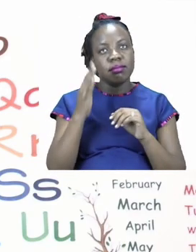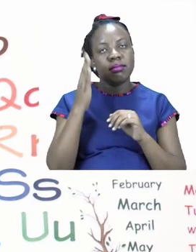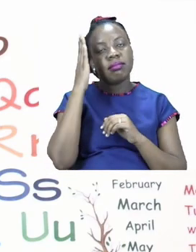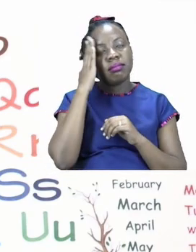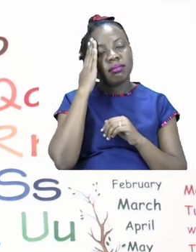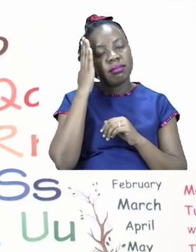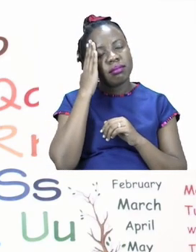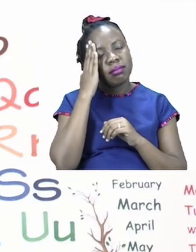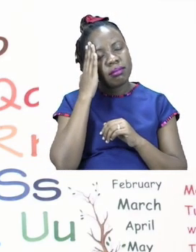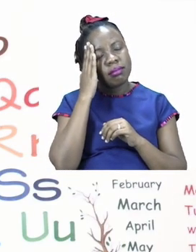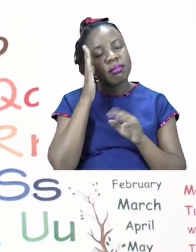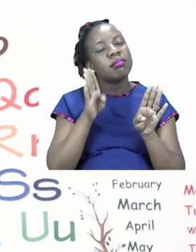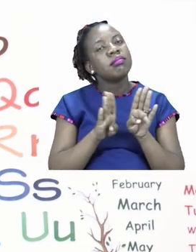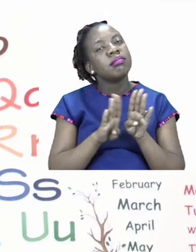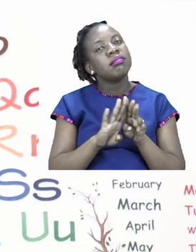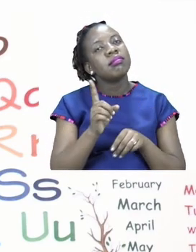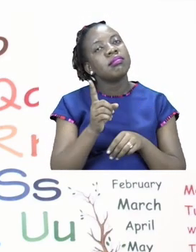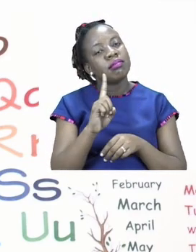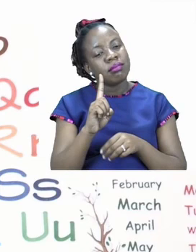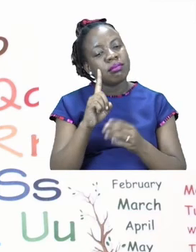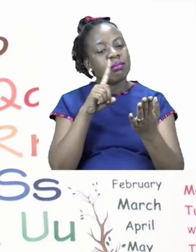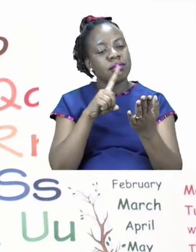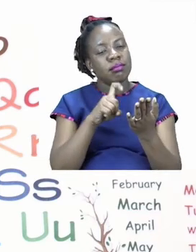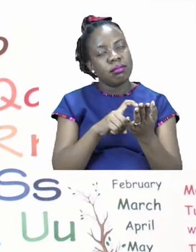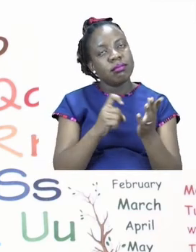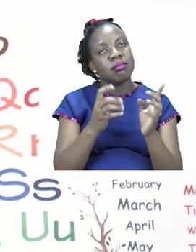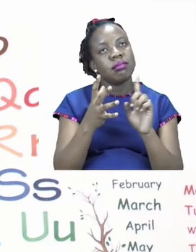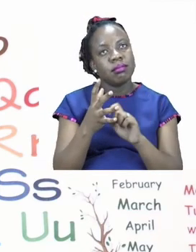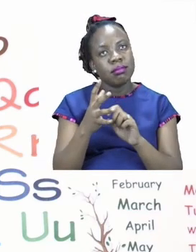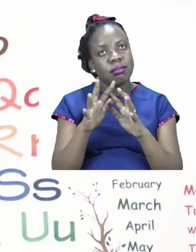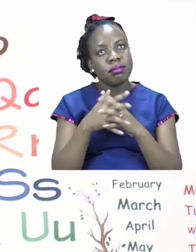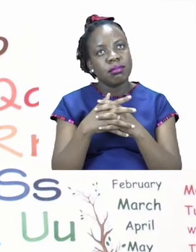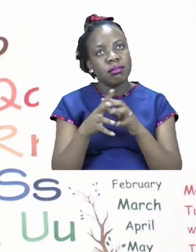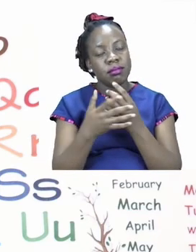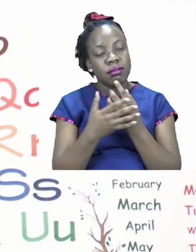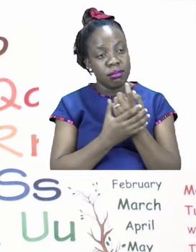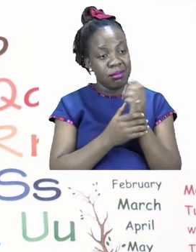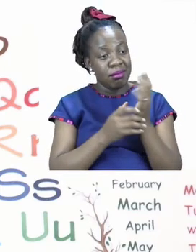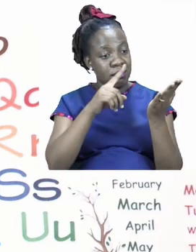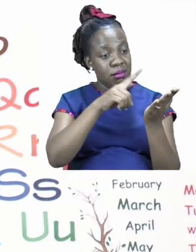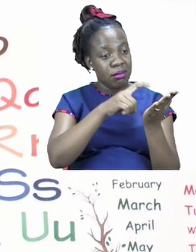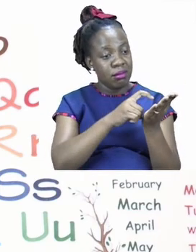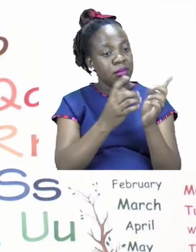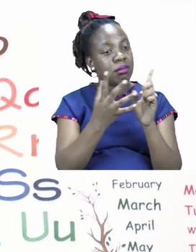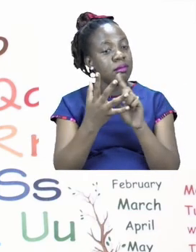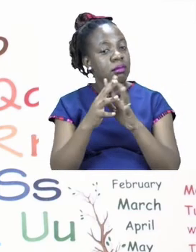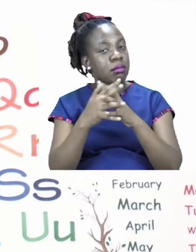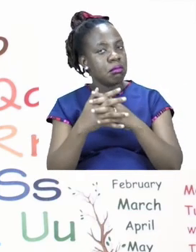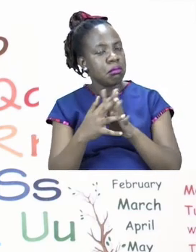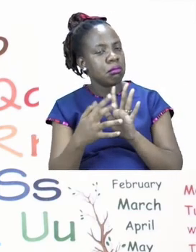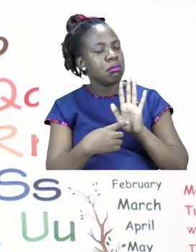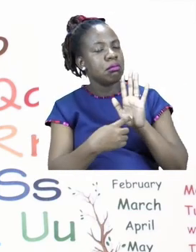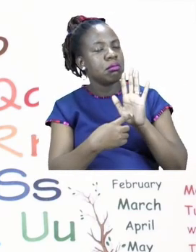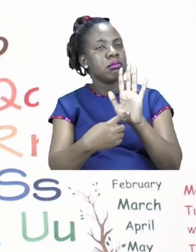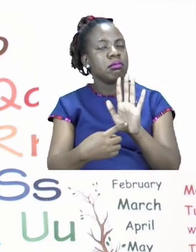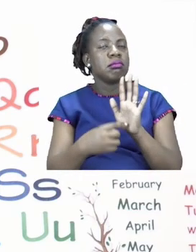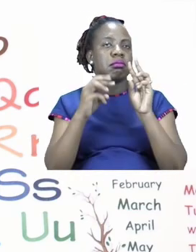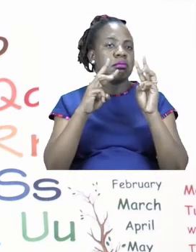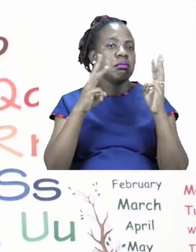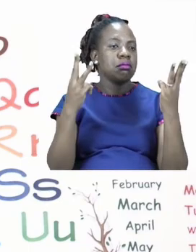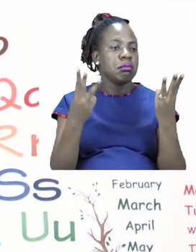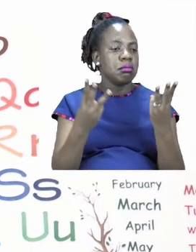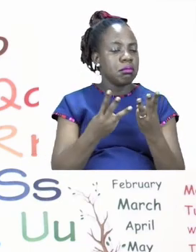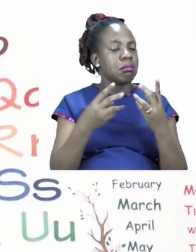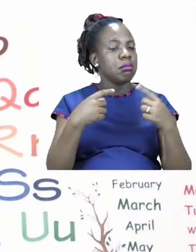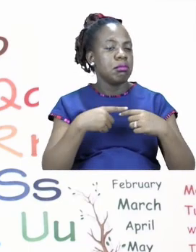to sanitize. Remember, sanitizing means that we're showing the world how responsible we are. So let's try and sanitize as